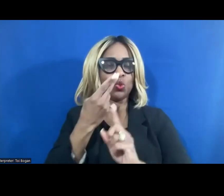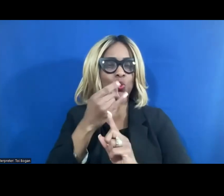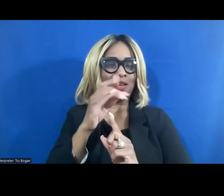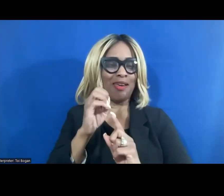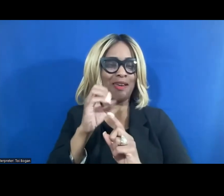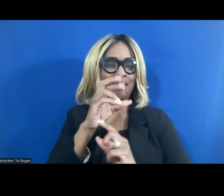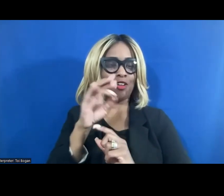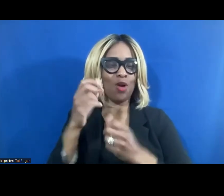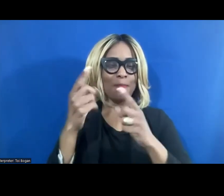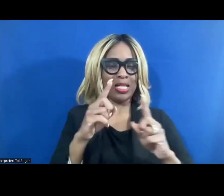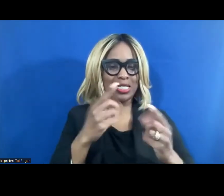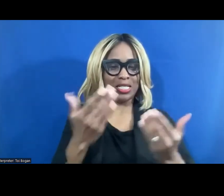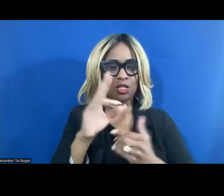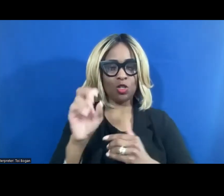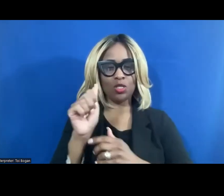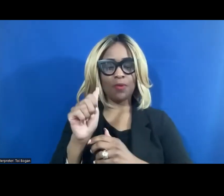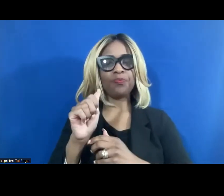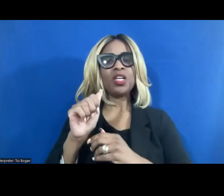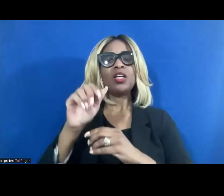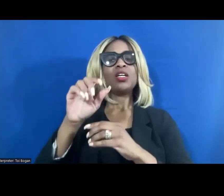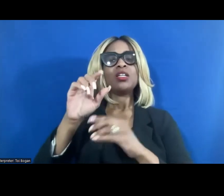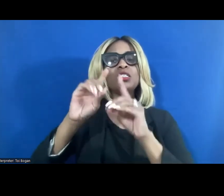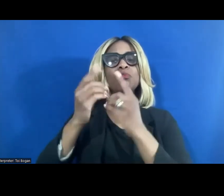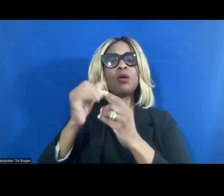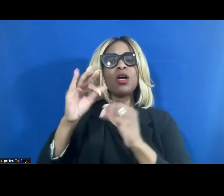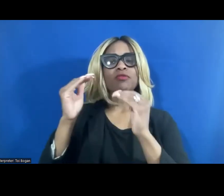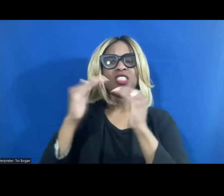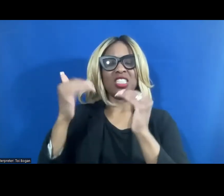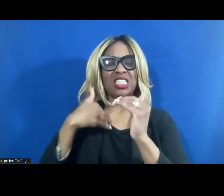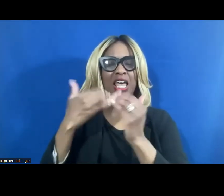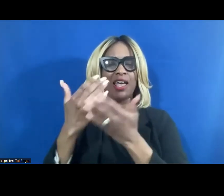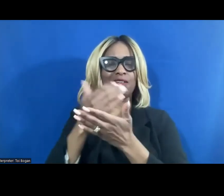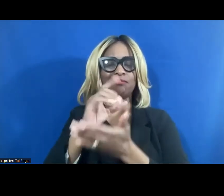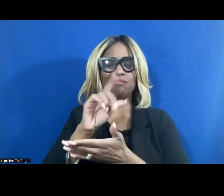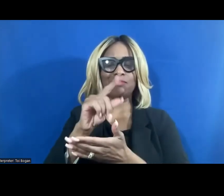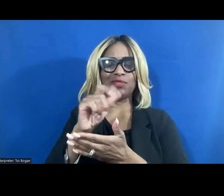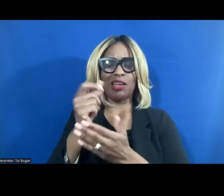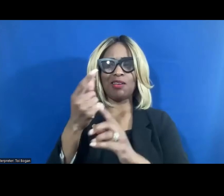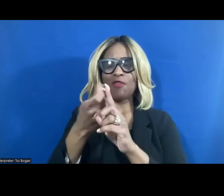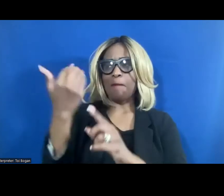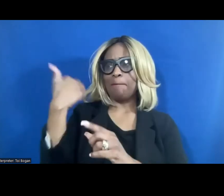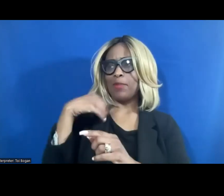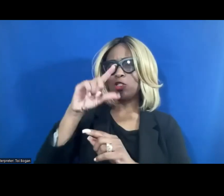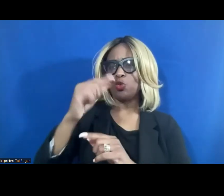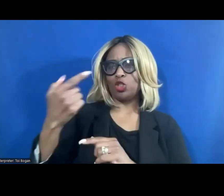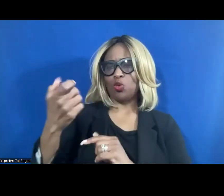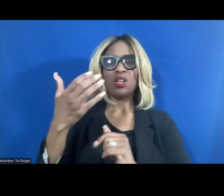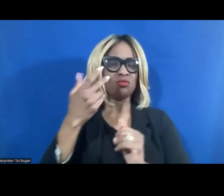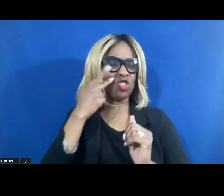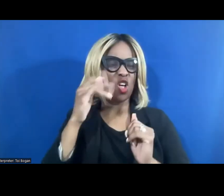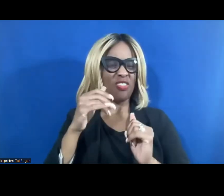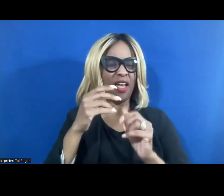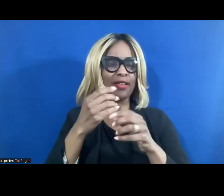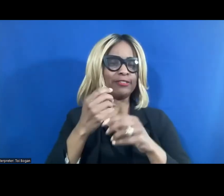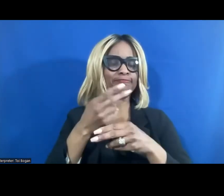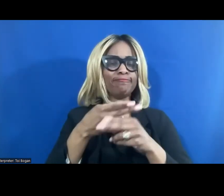The Department of Justice had some data from 2021. I know we had that PSA earlier that MDCR showed,